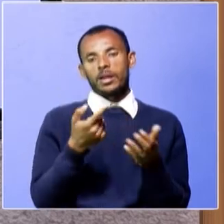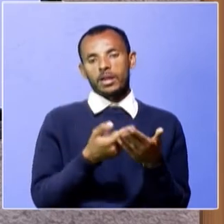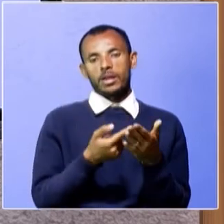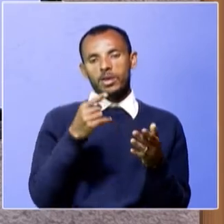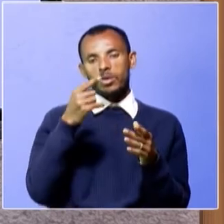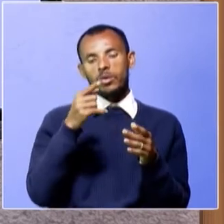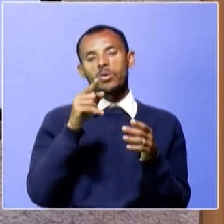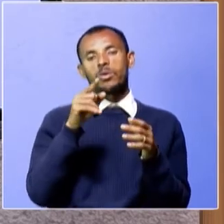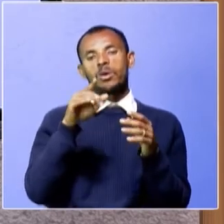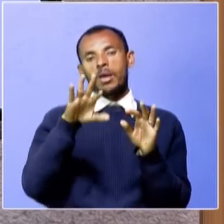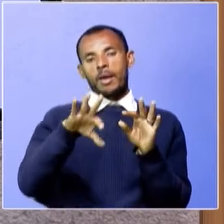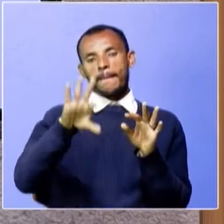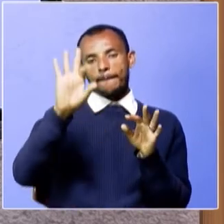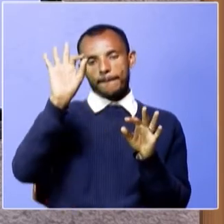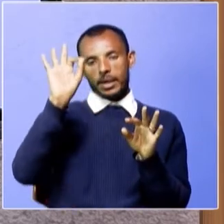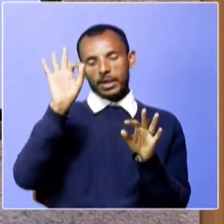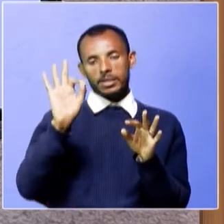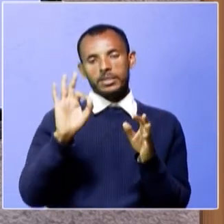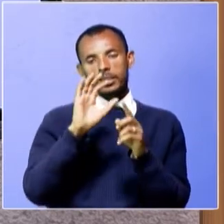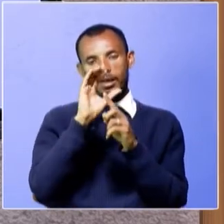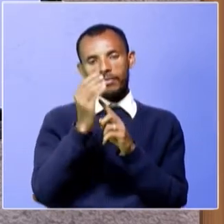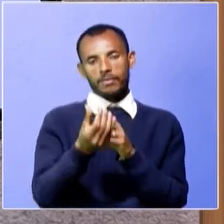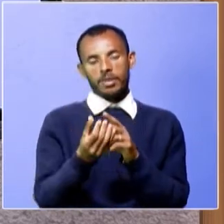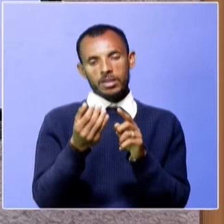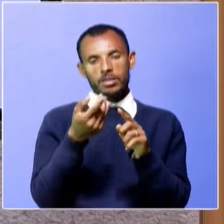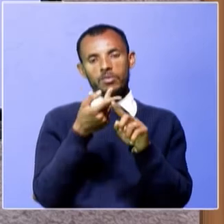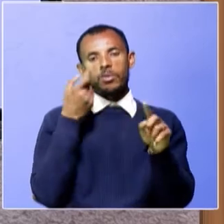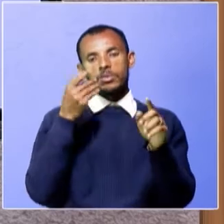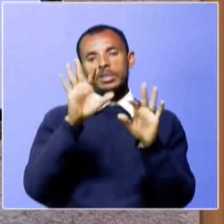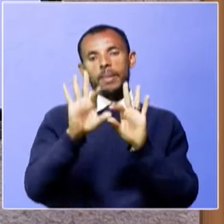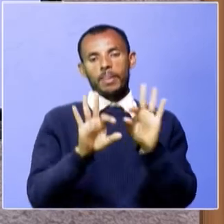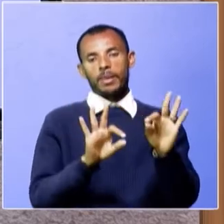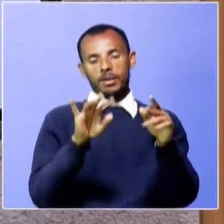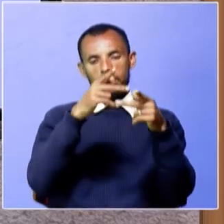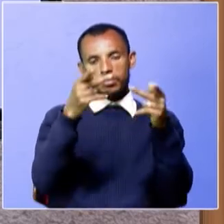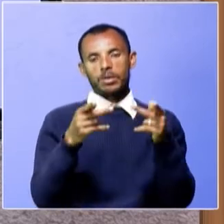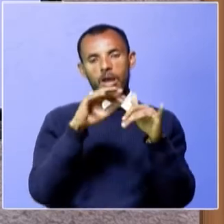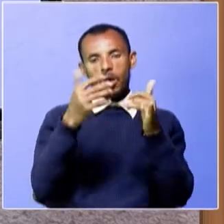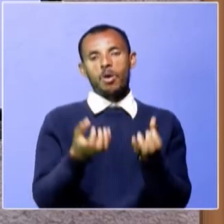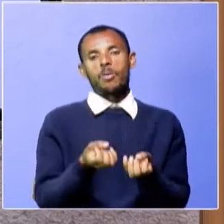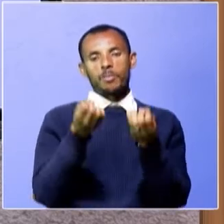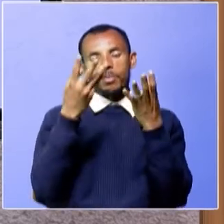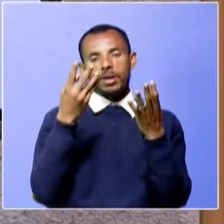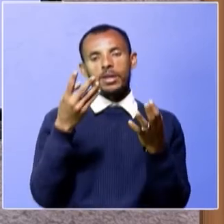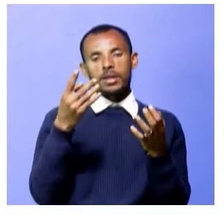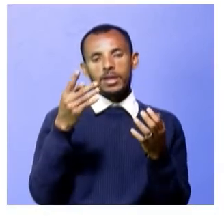you only pick the event from the sample space. So how many tails